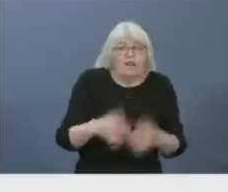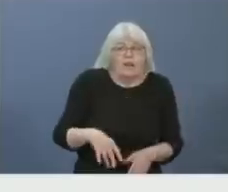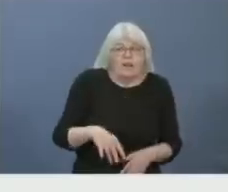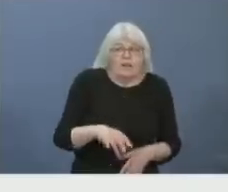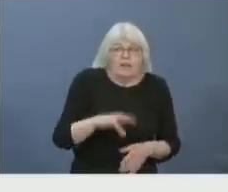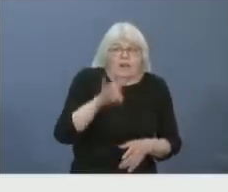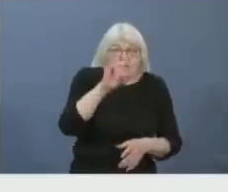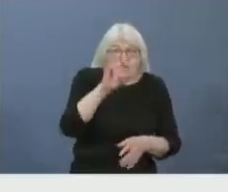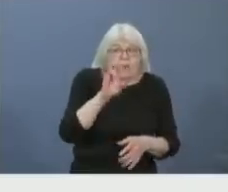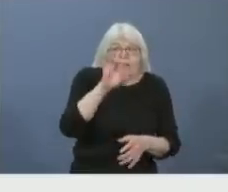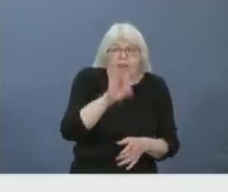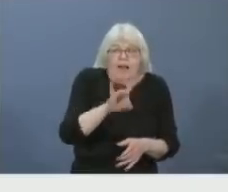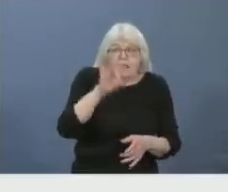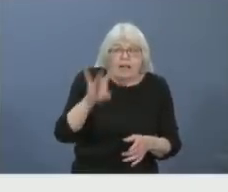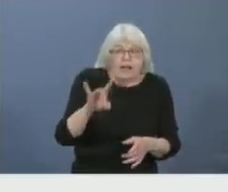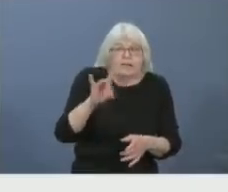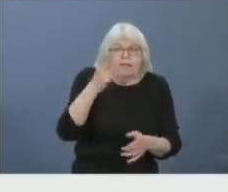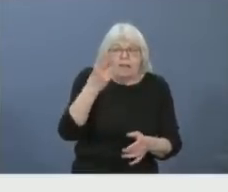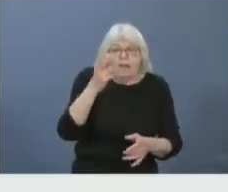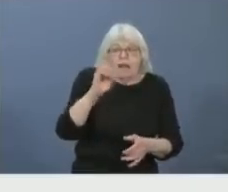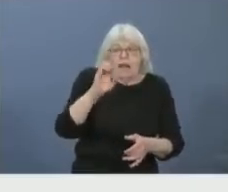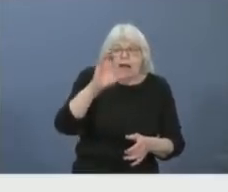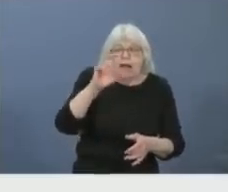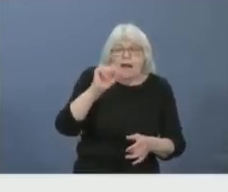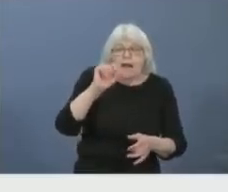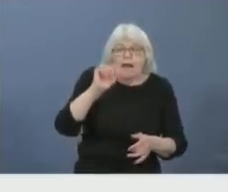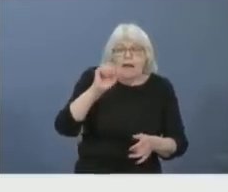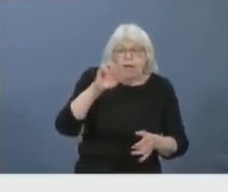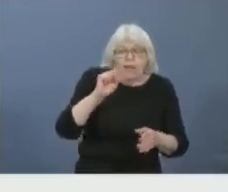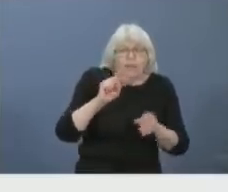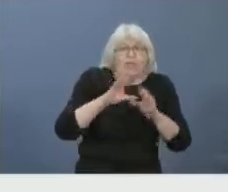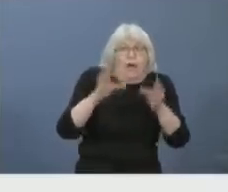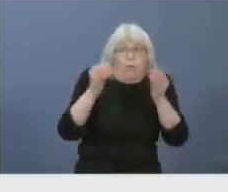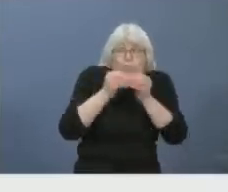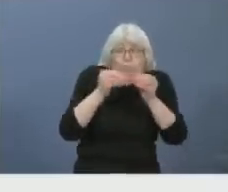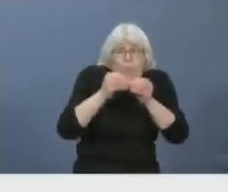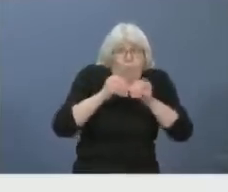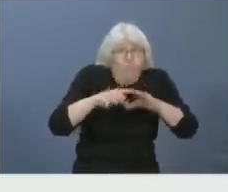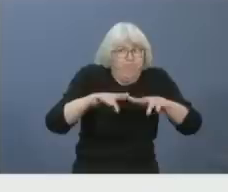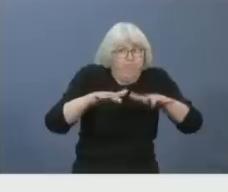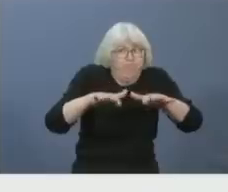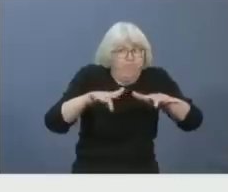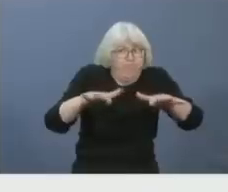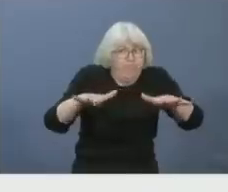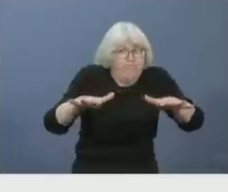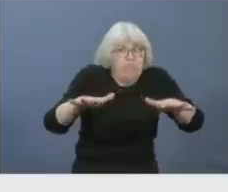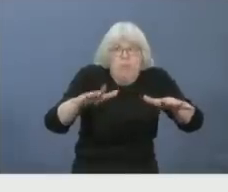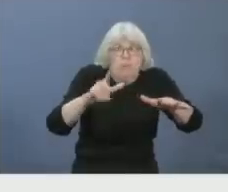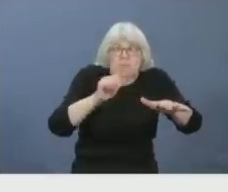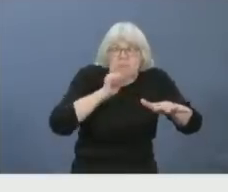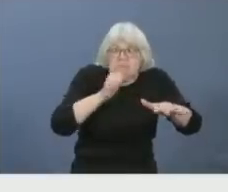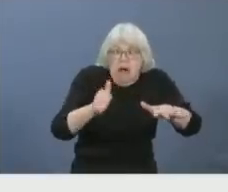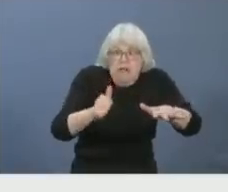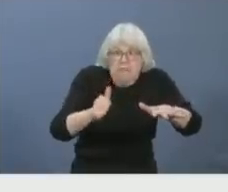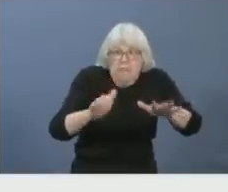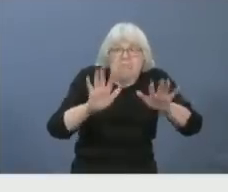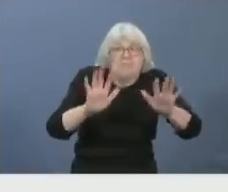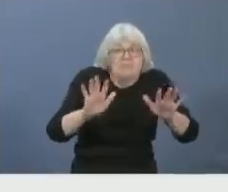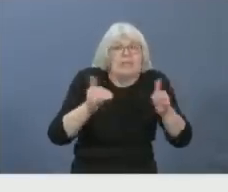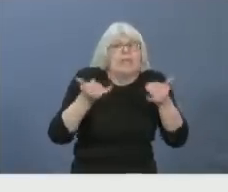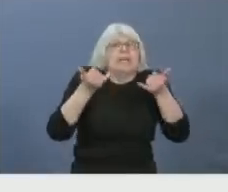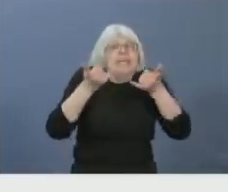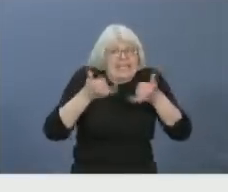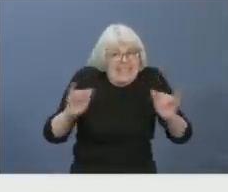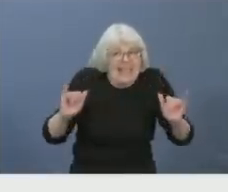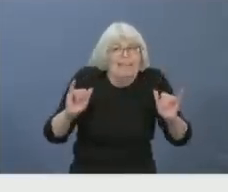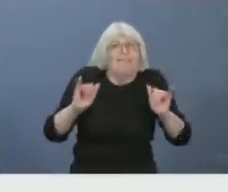has not grown from yesterday. The fire is still classified as out of control. There have been some